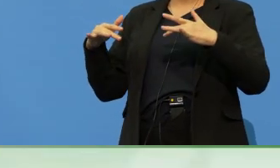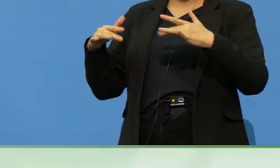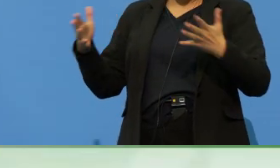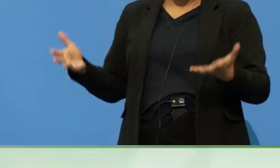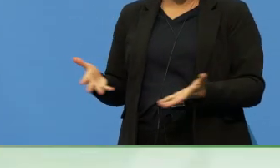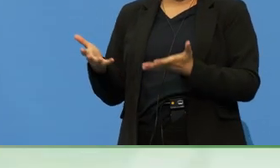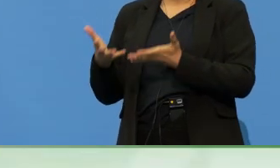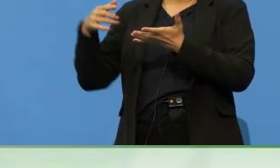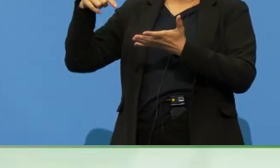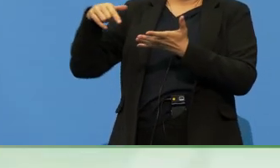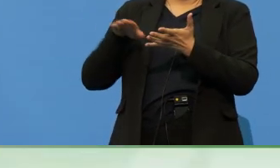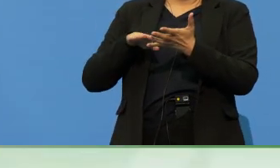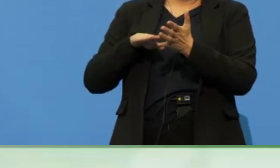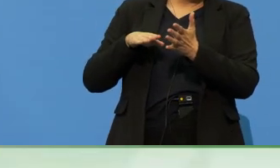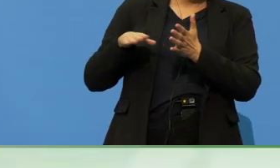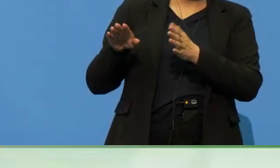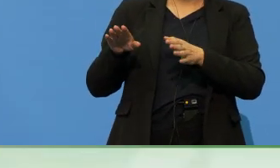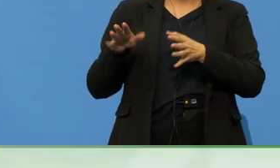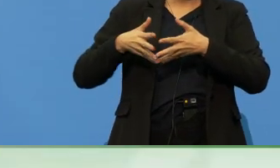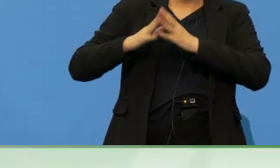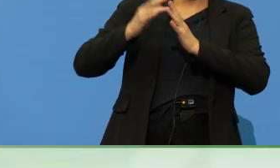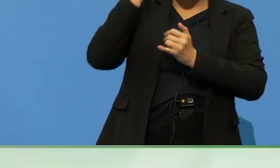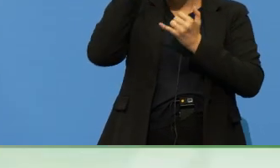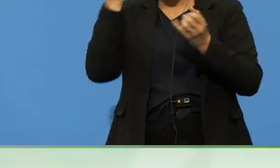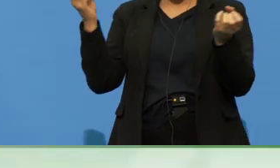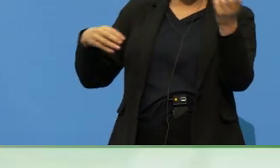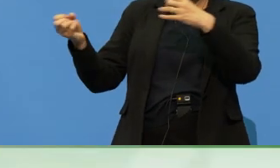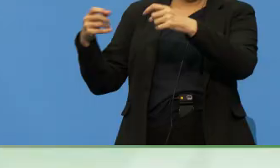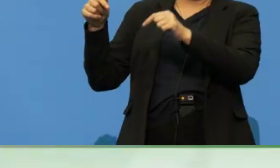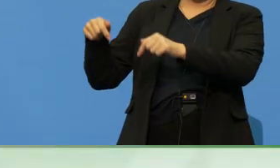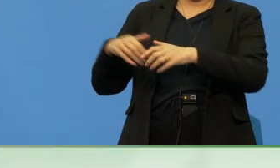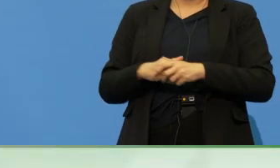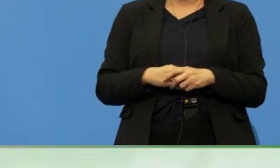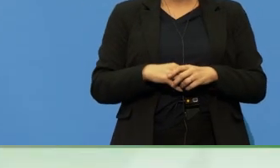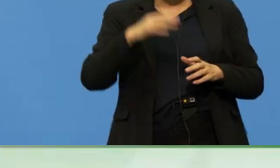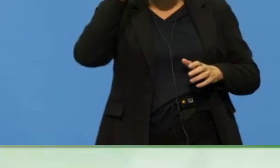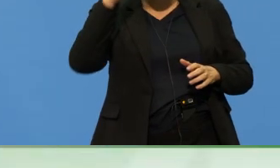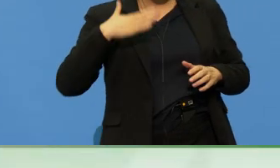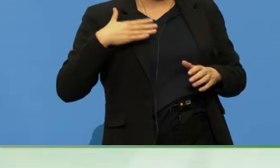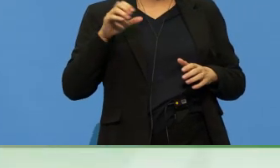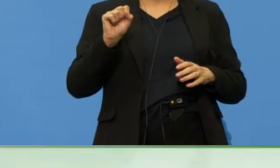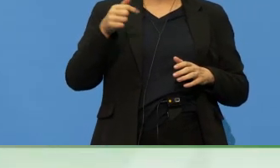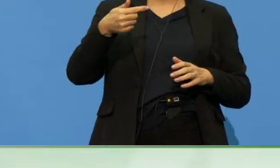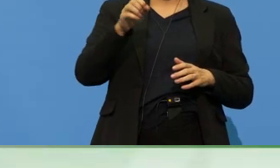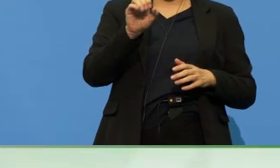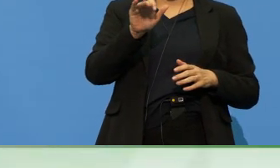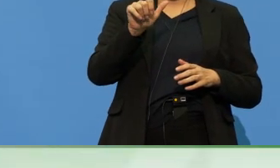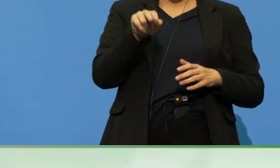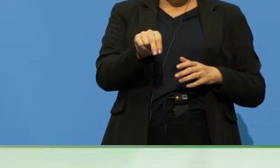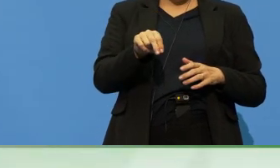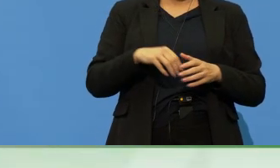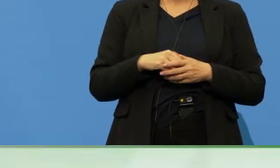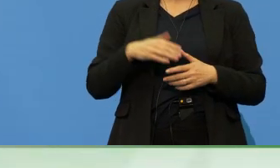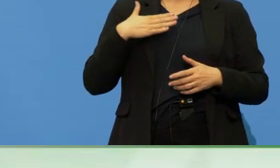Stéphane? Hello, thank you so much. I'm Stéphane Gaillard. I'm head of the National Institute for Young Blind in Paris